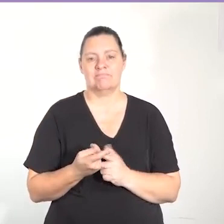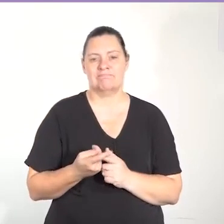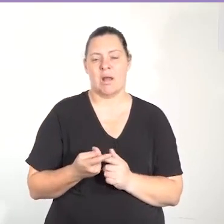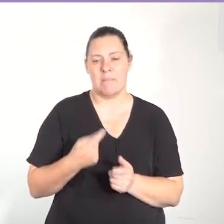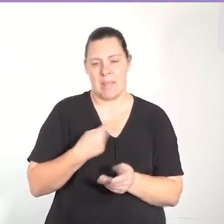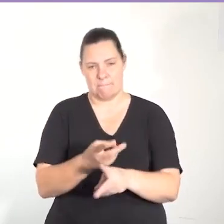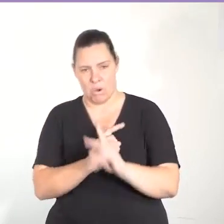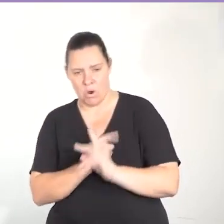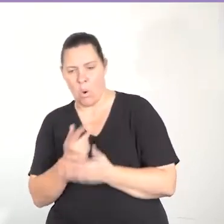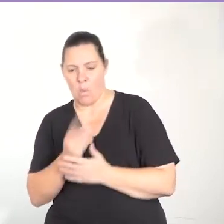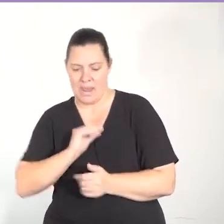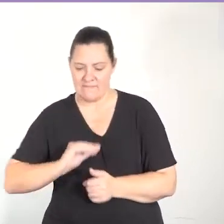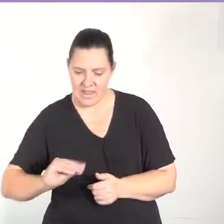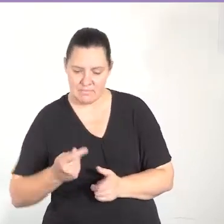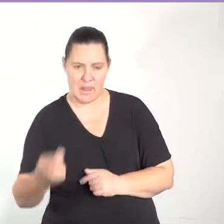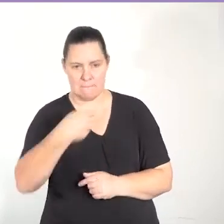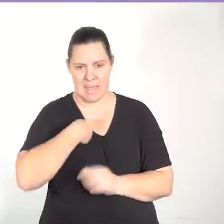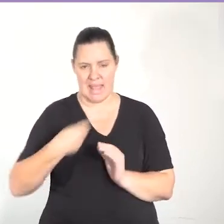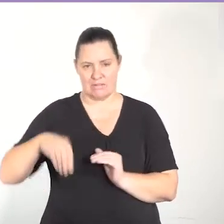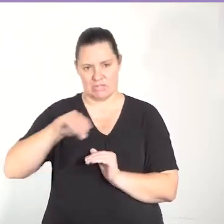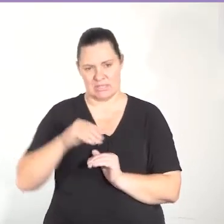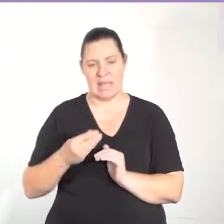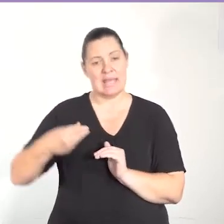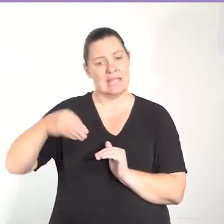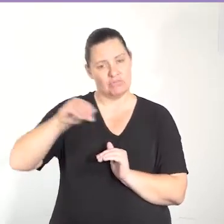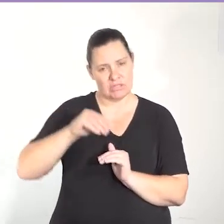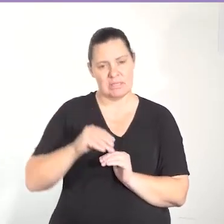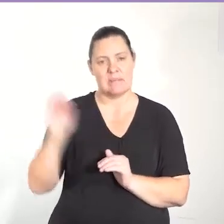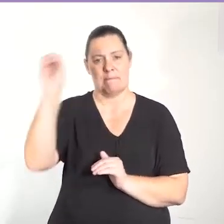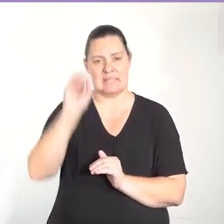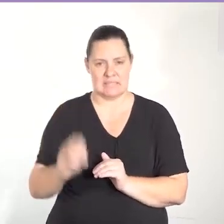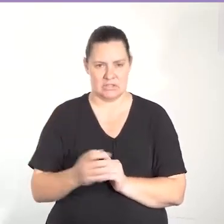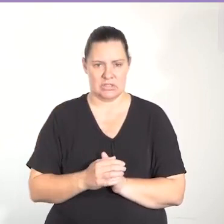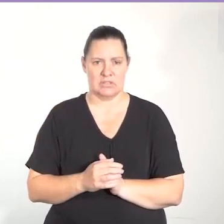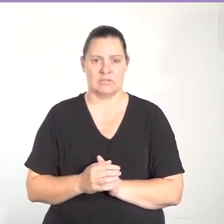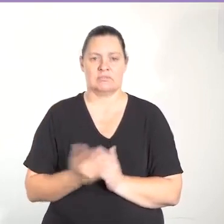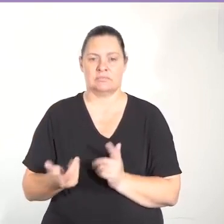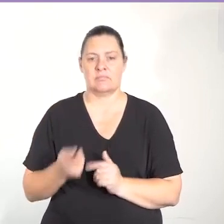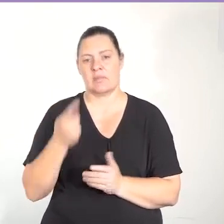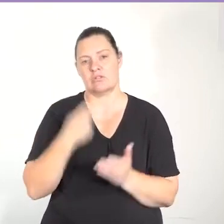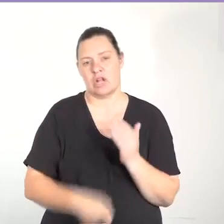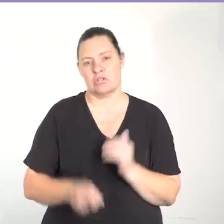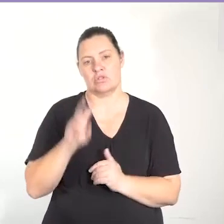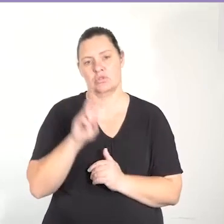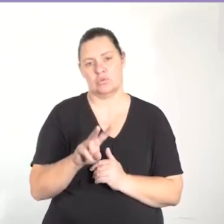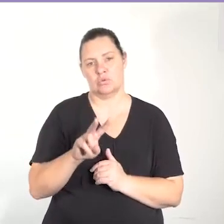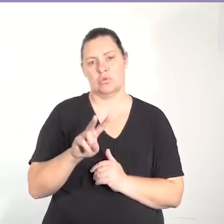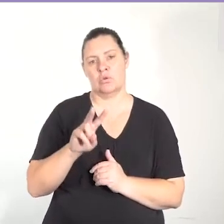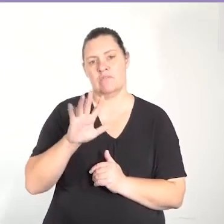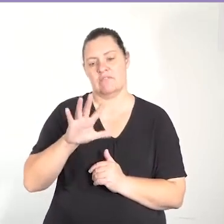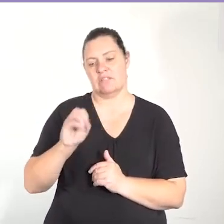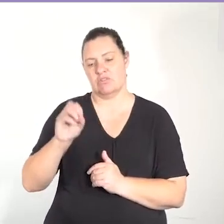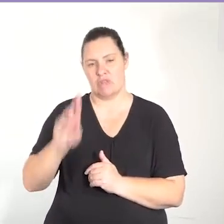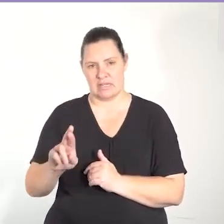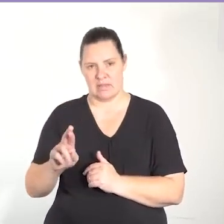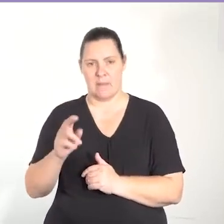or money received from an investment. Interest is represented as a percentage. For example, being charged